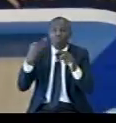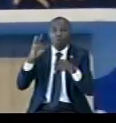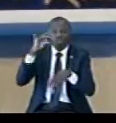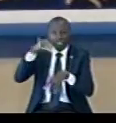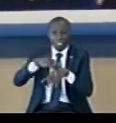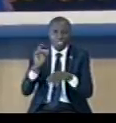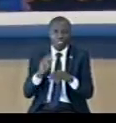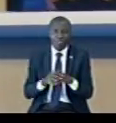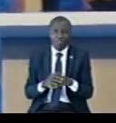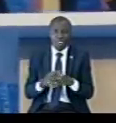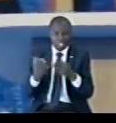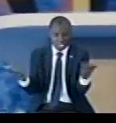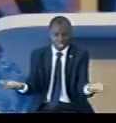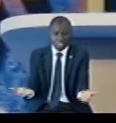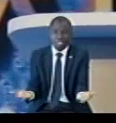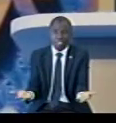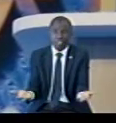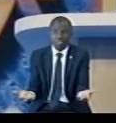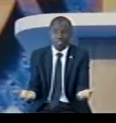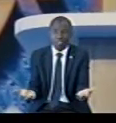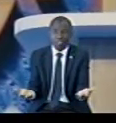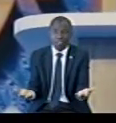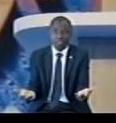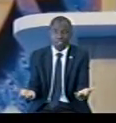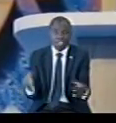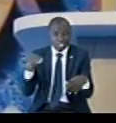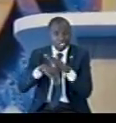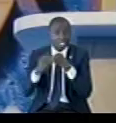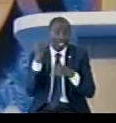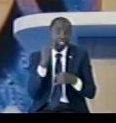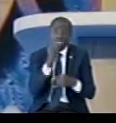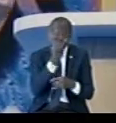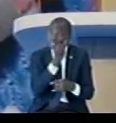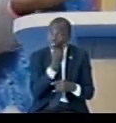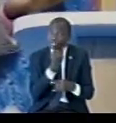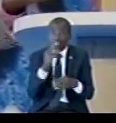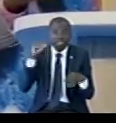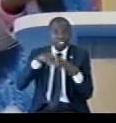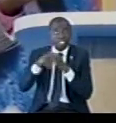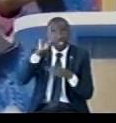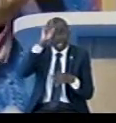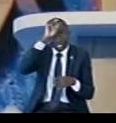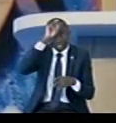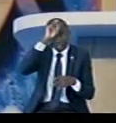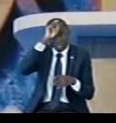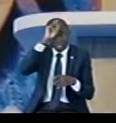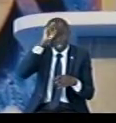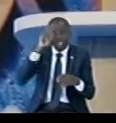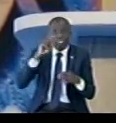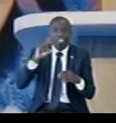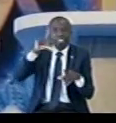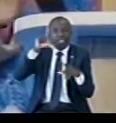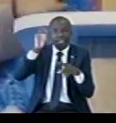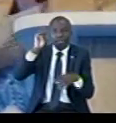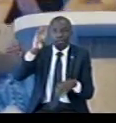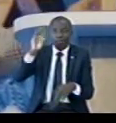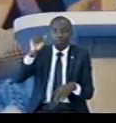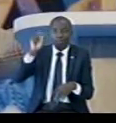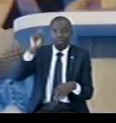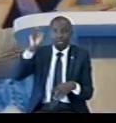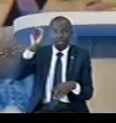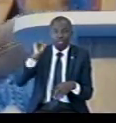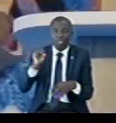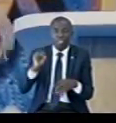earth, here in Israel, Egypt, Lebanon,